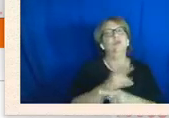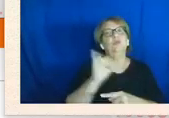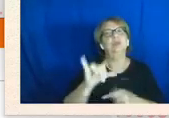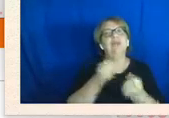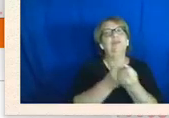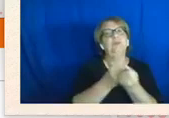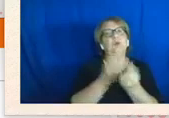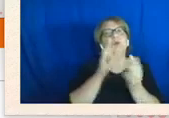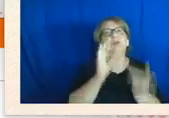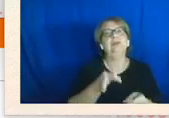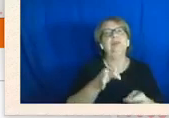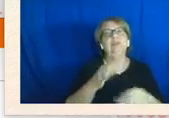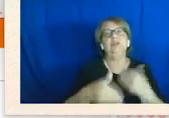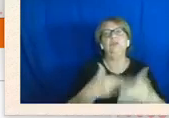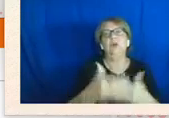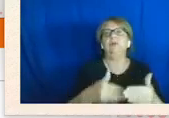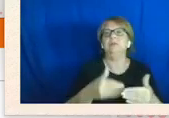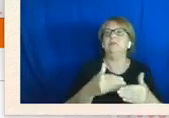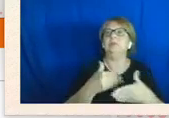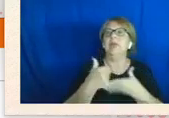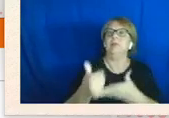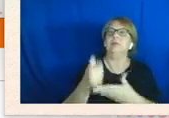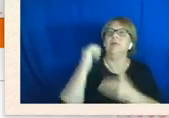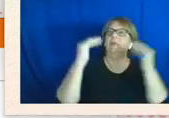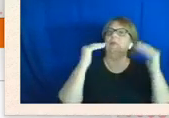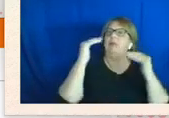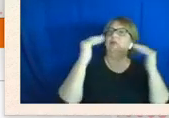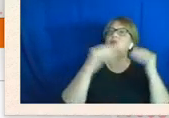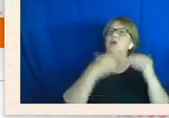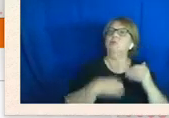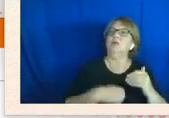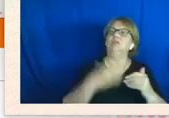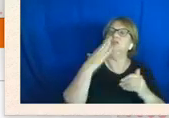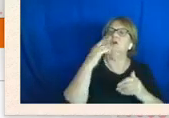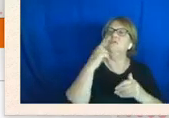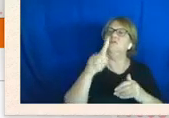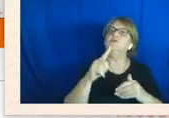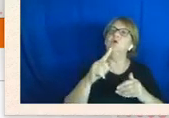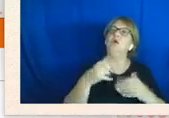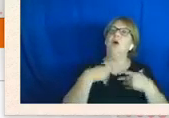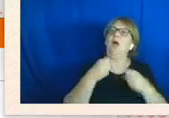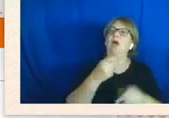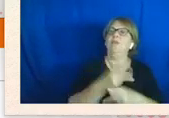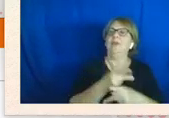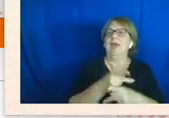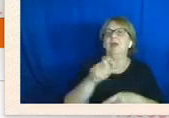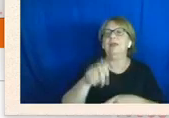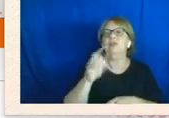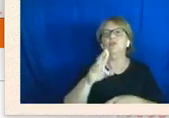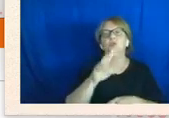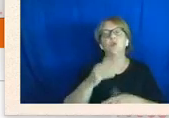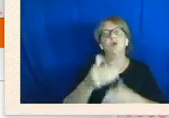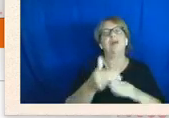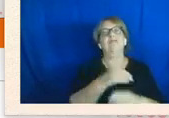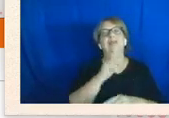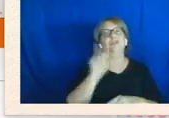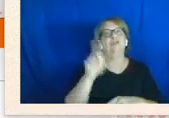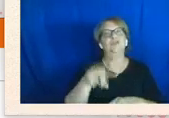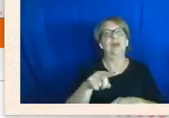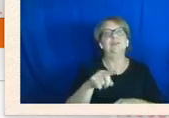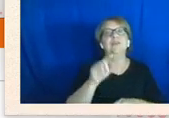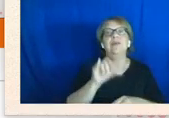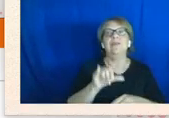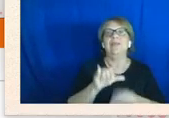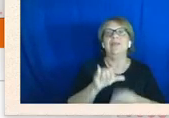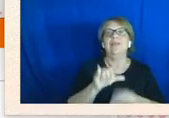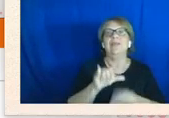making adults' wishes known for healthcare needs or advanced directives. And this form can provide someone to speak on their behalf in